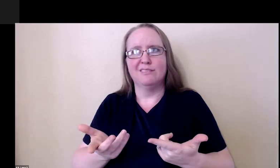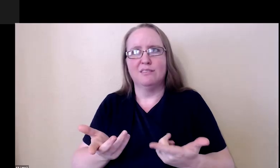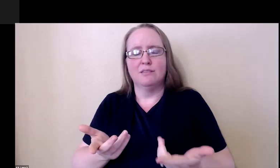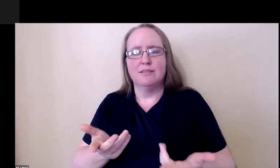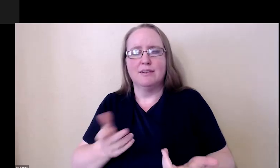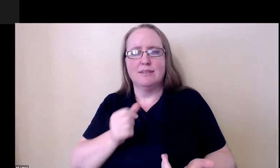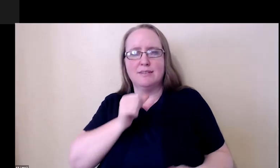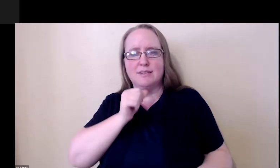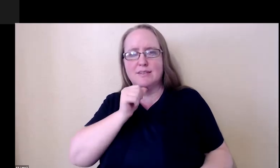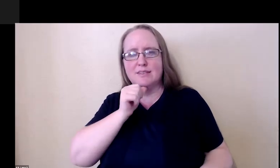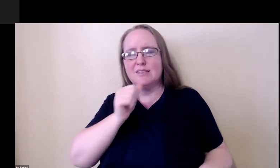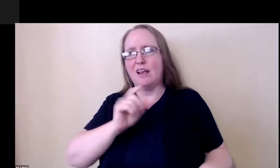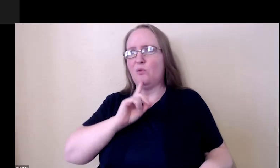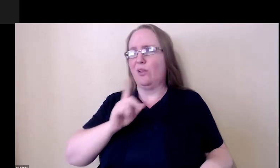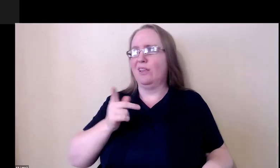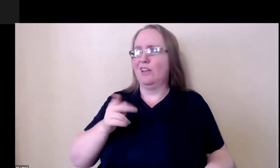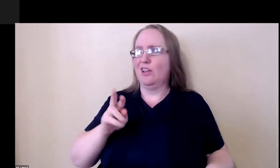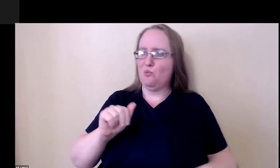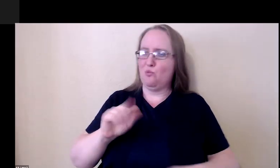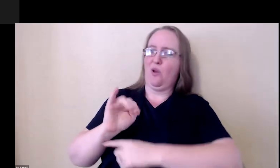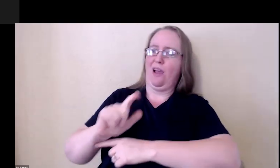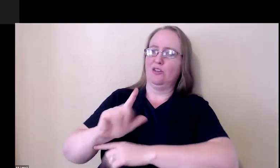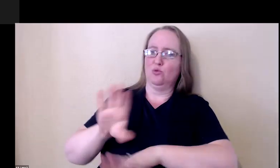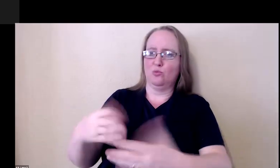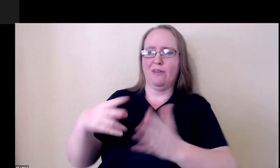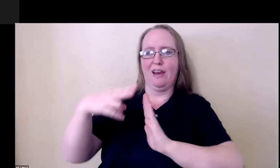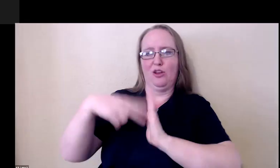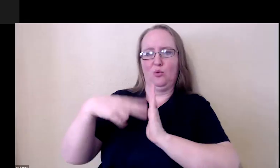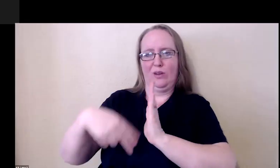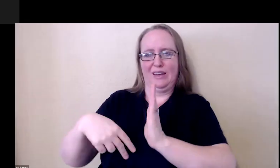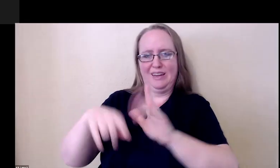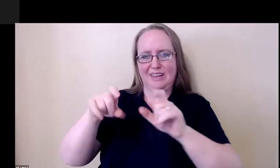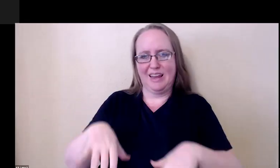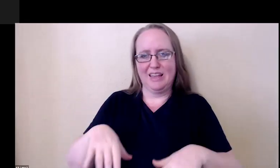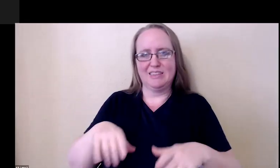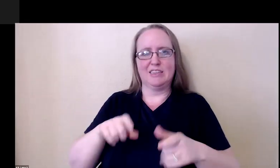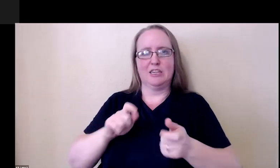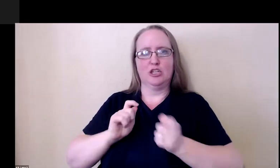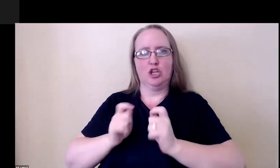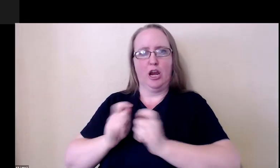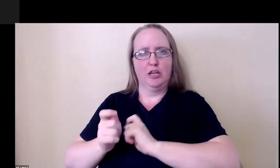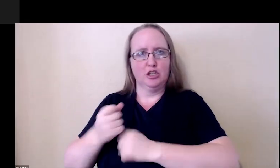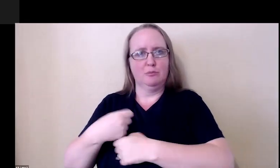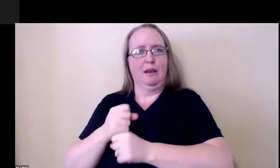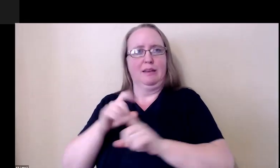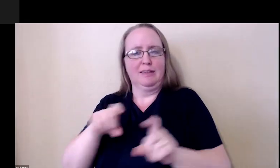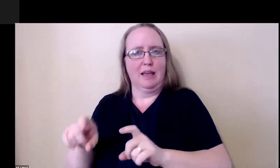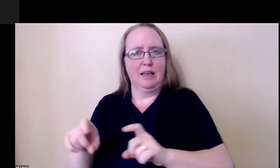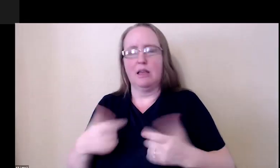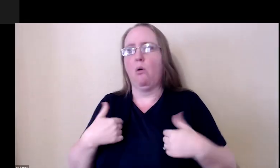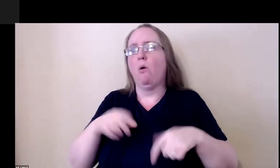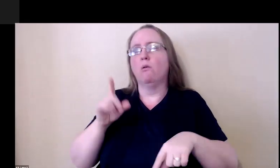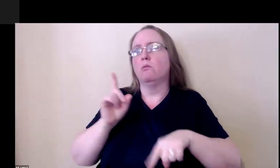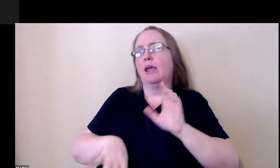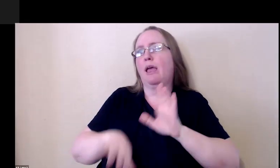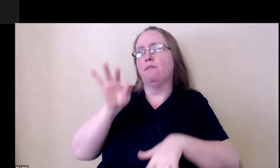impractical to be giving a reading test and a change making test and then saying we really can't find any